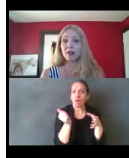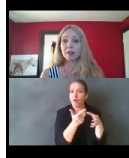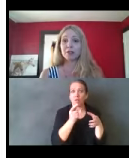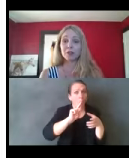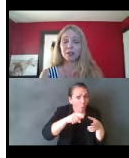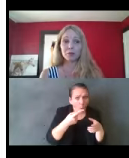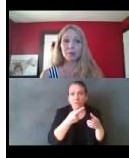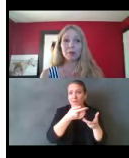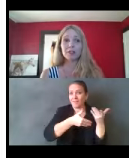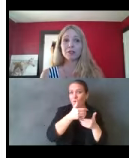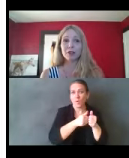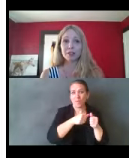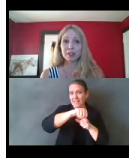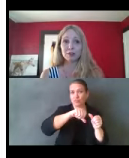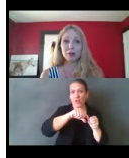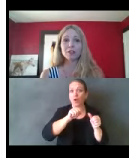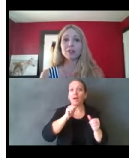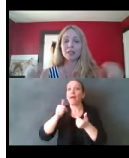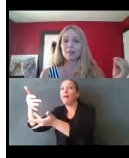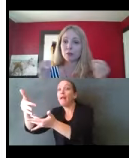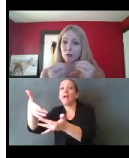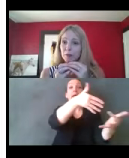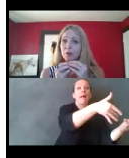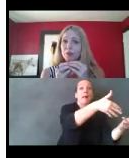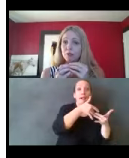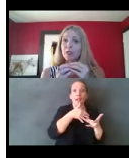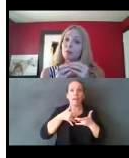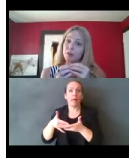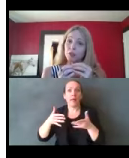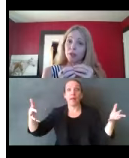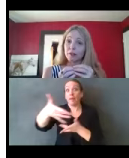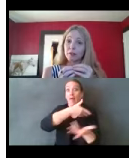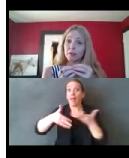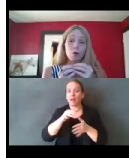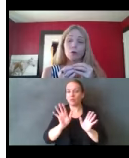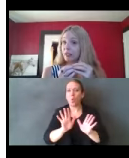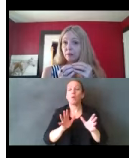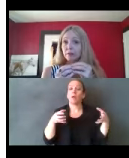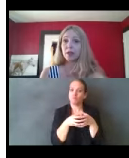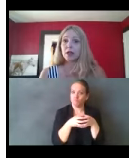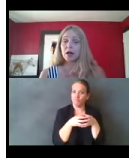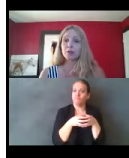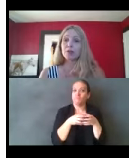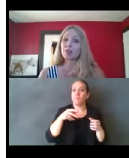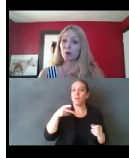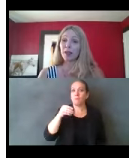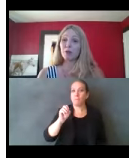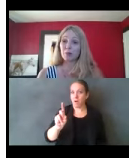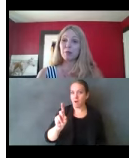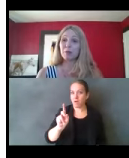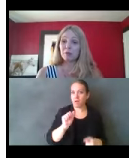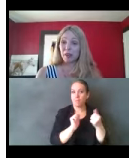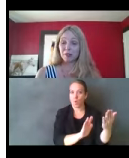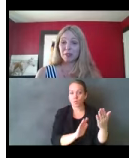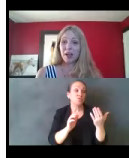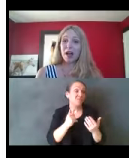and not associating with people and using all the safety precautions, but then those people associate with each other only. So that's a creative way